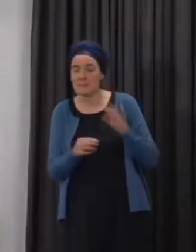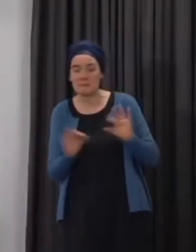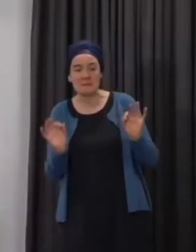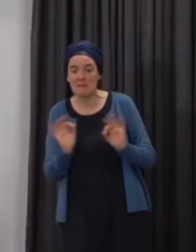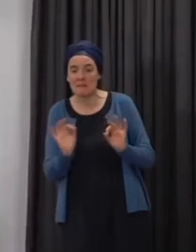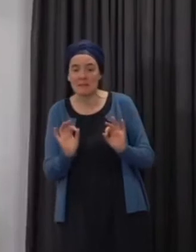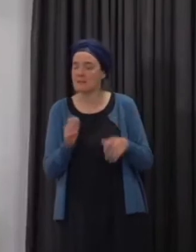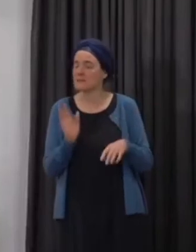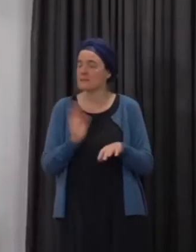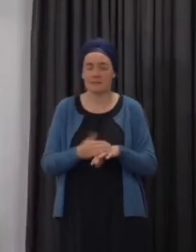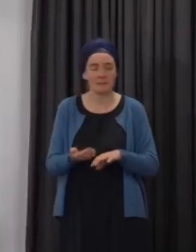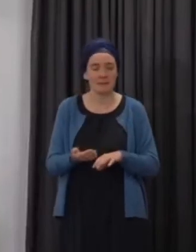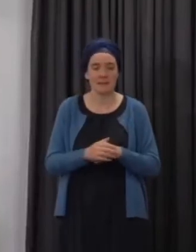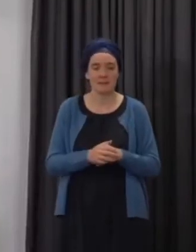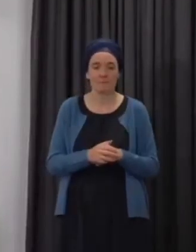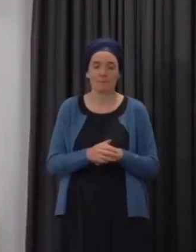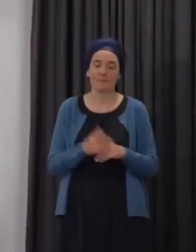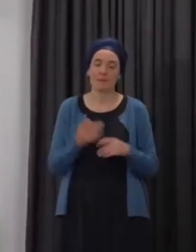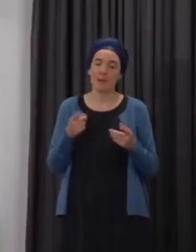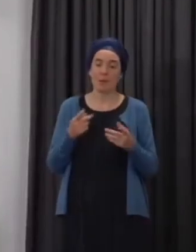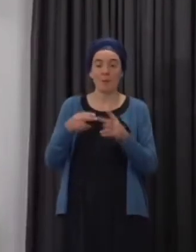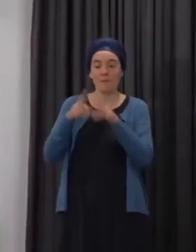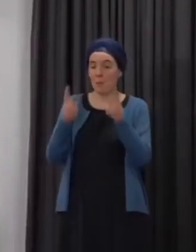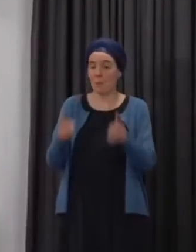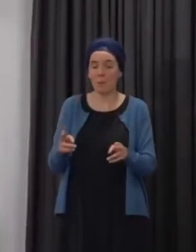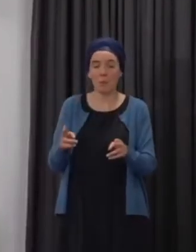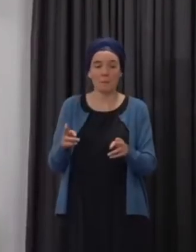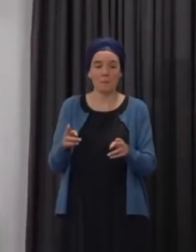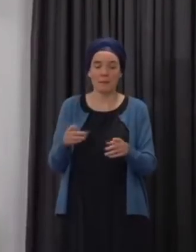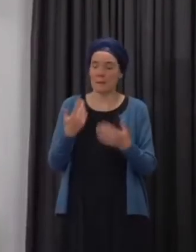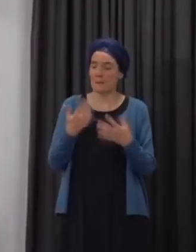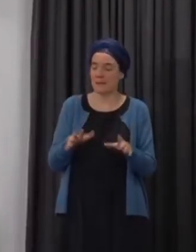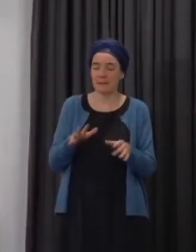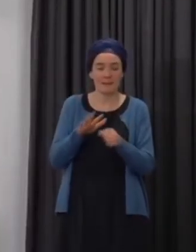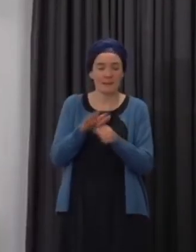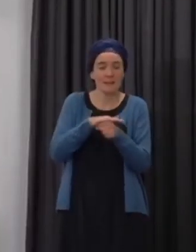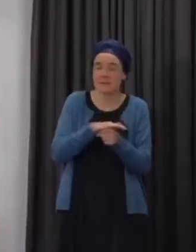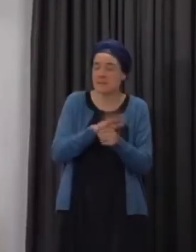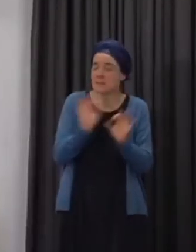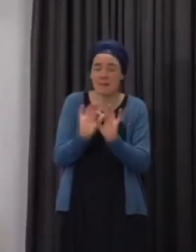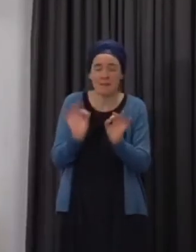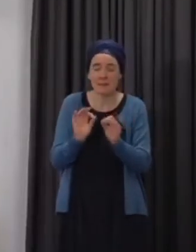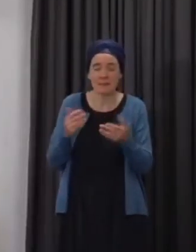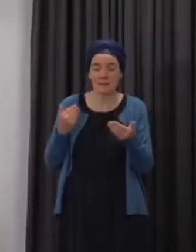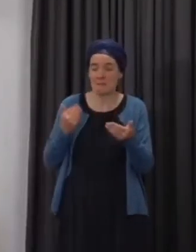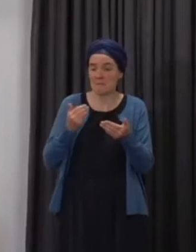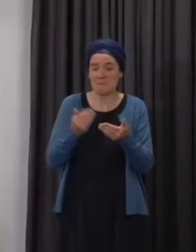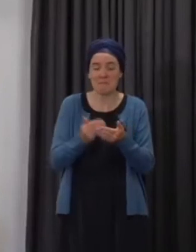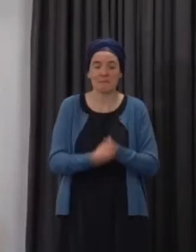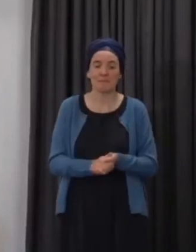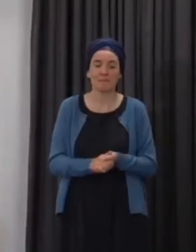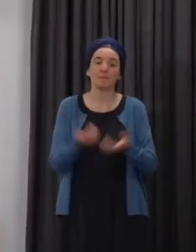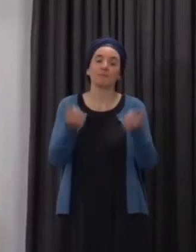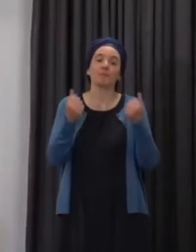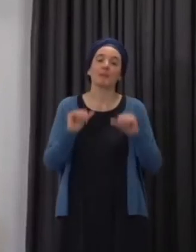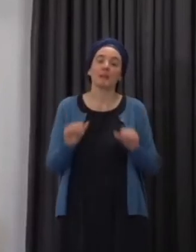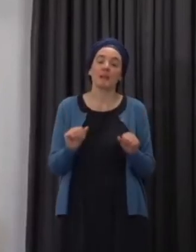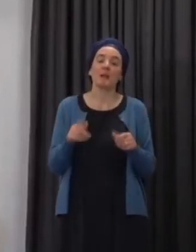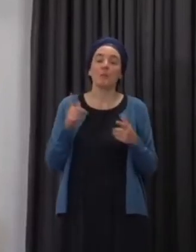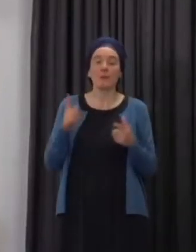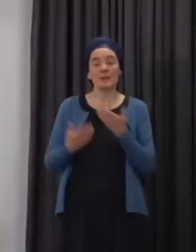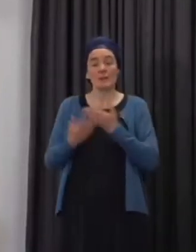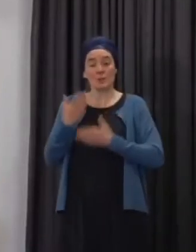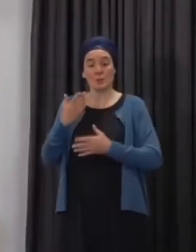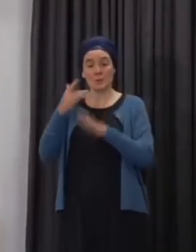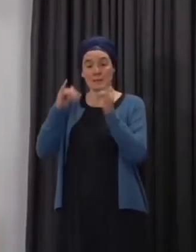positive for coronavirus, even where the home has not reported any cases. And when the new antibody test is available, it will